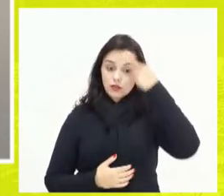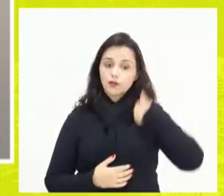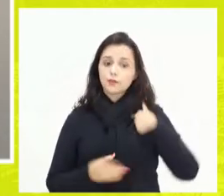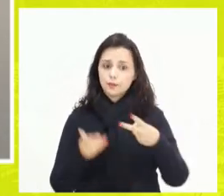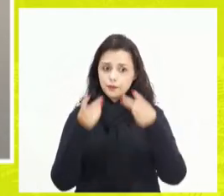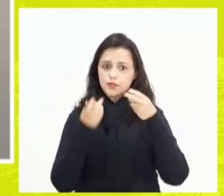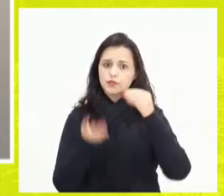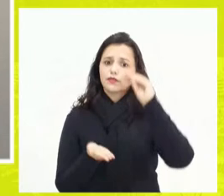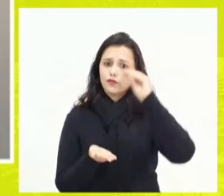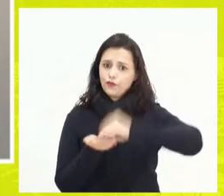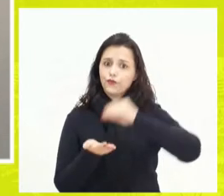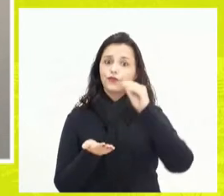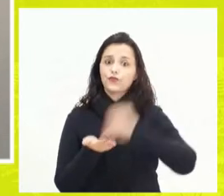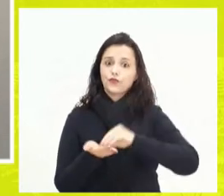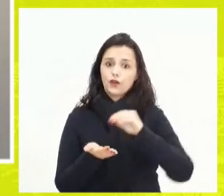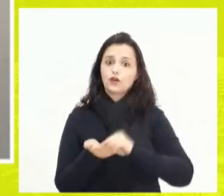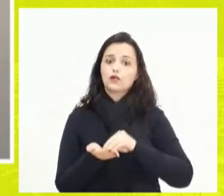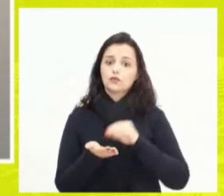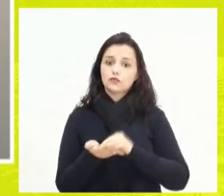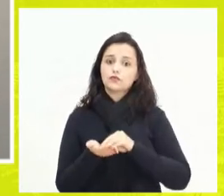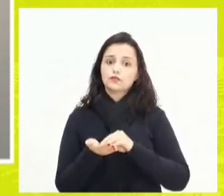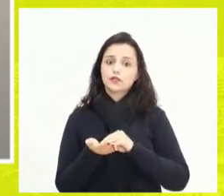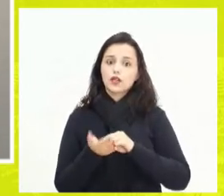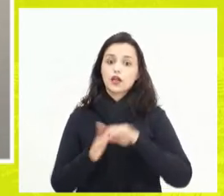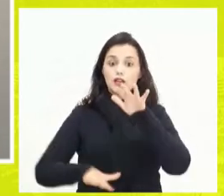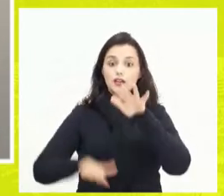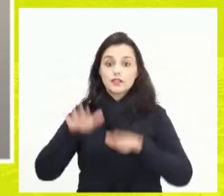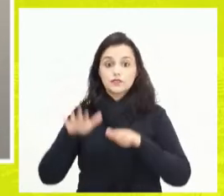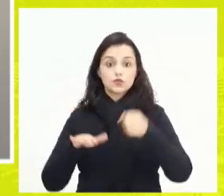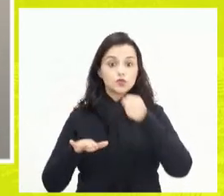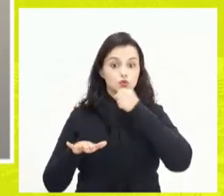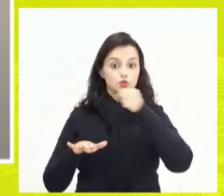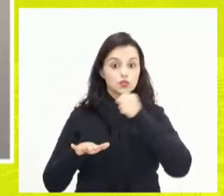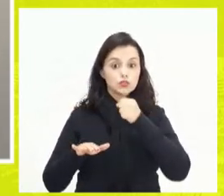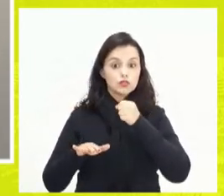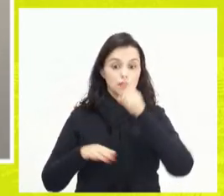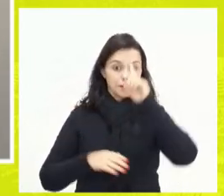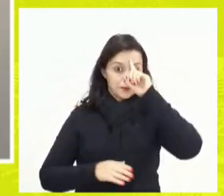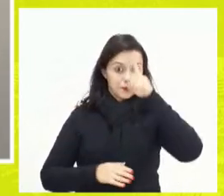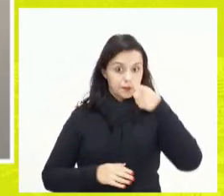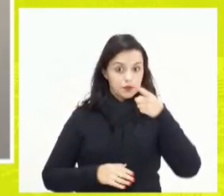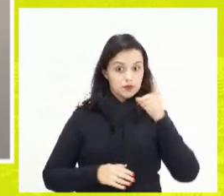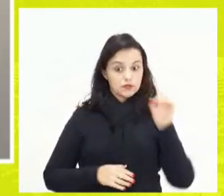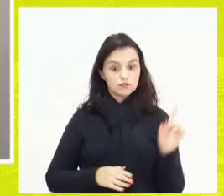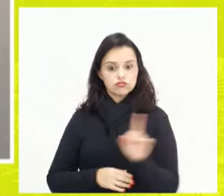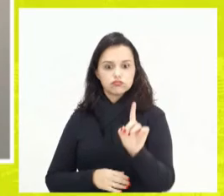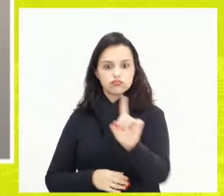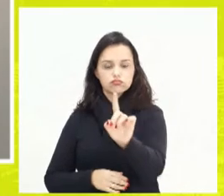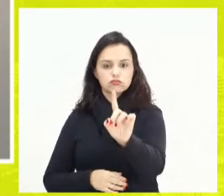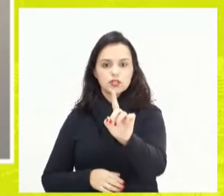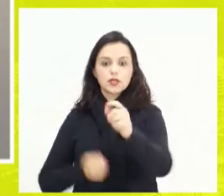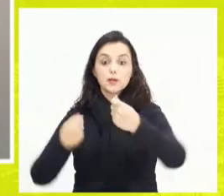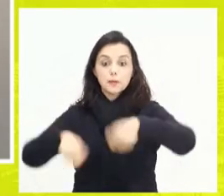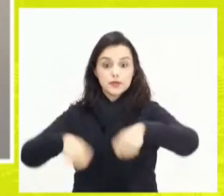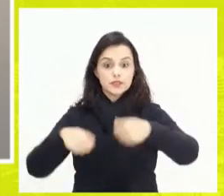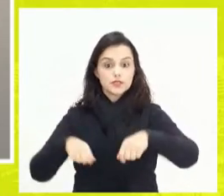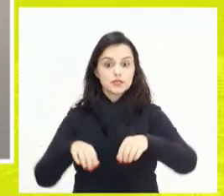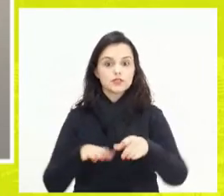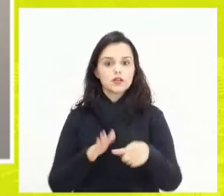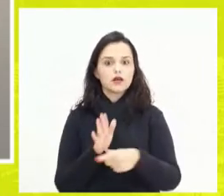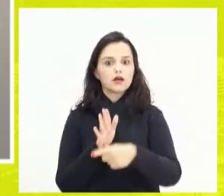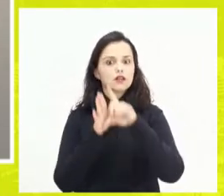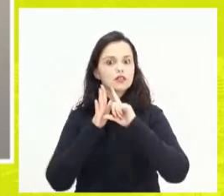protocol because we have to be aware that sending journalists to cover some sorts